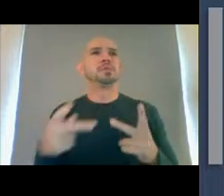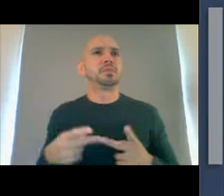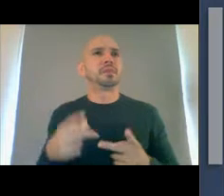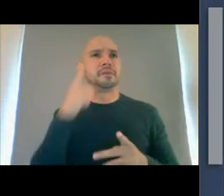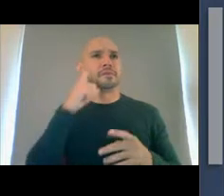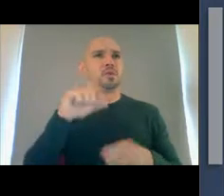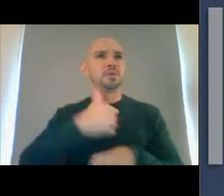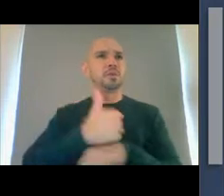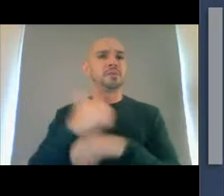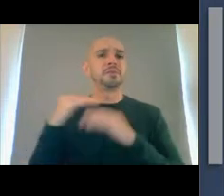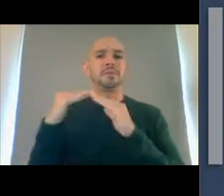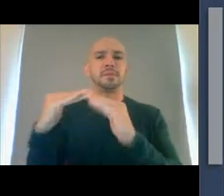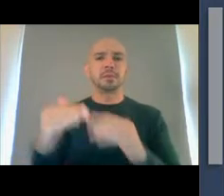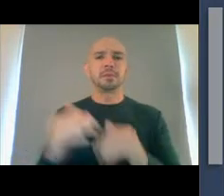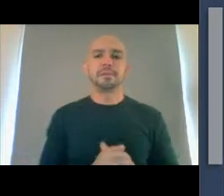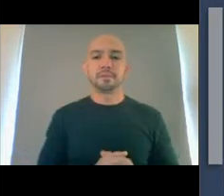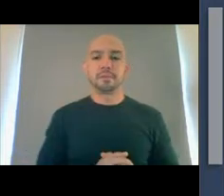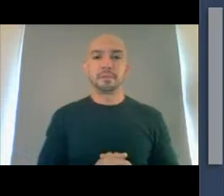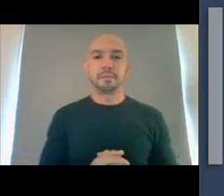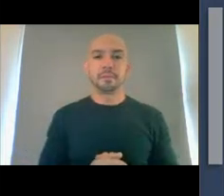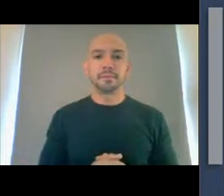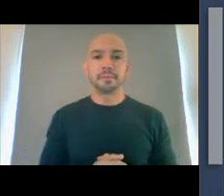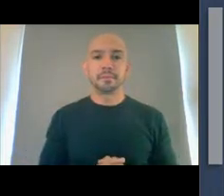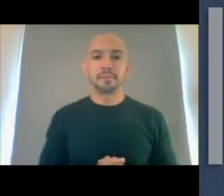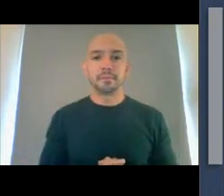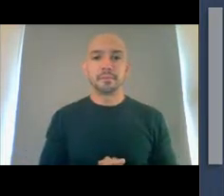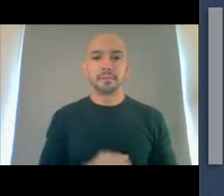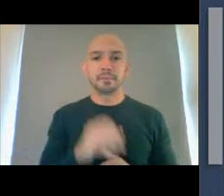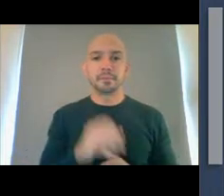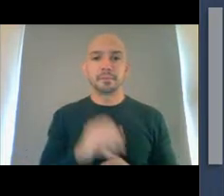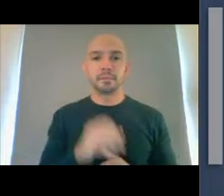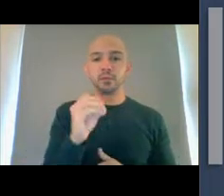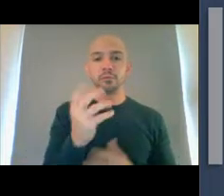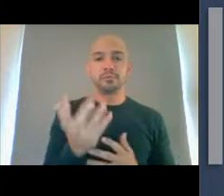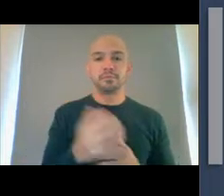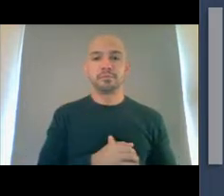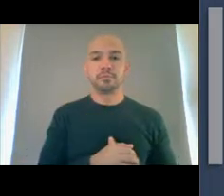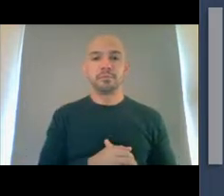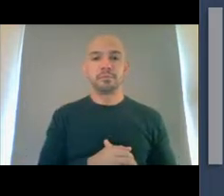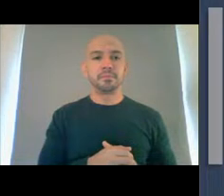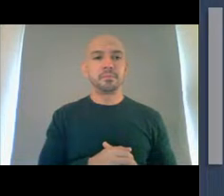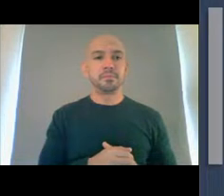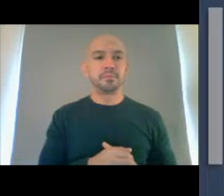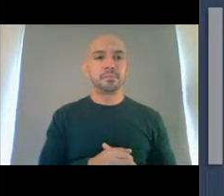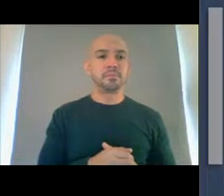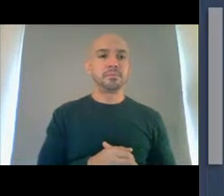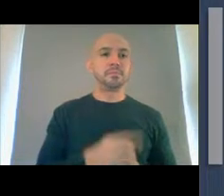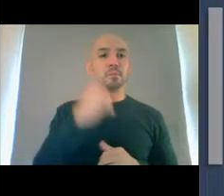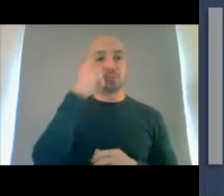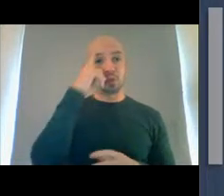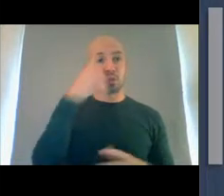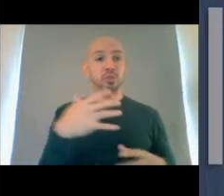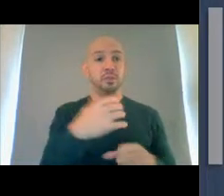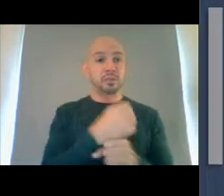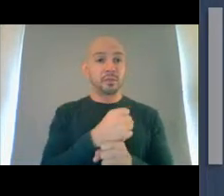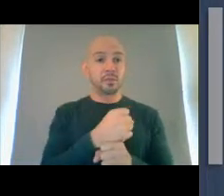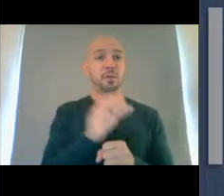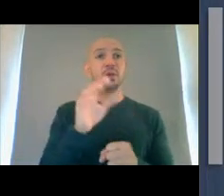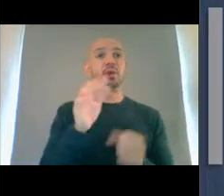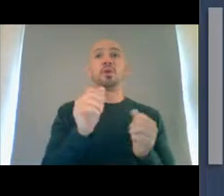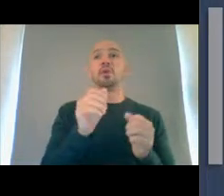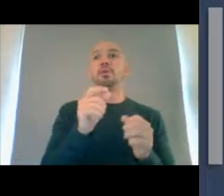criteria um so just to summarize in response to some of the